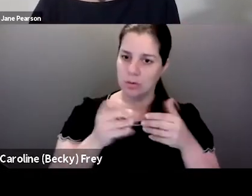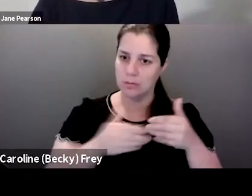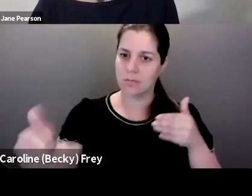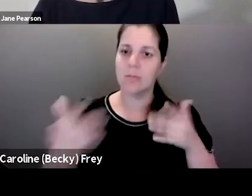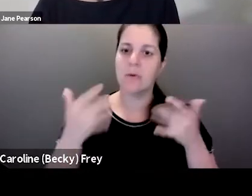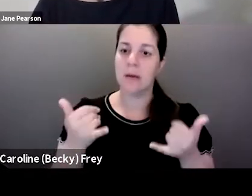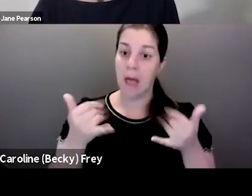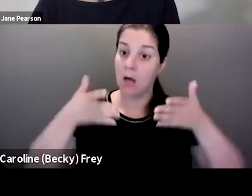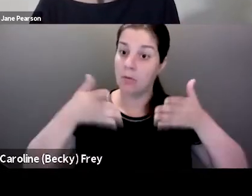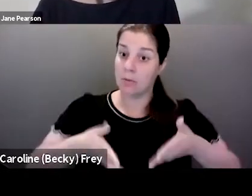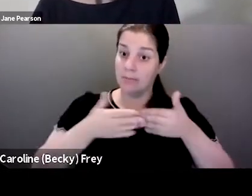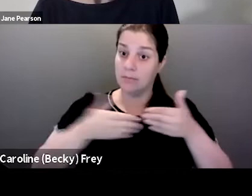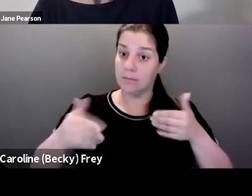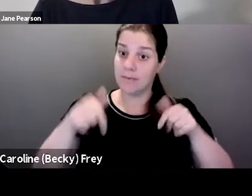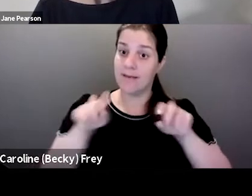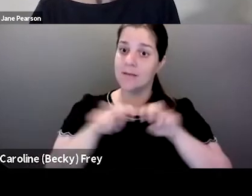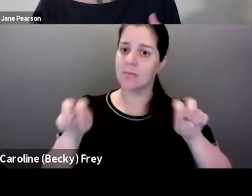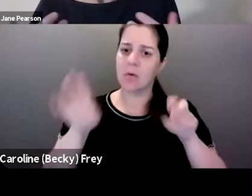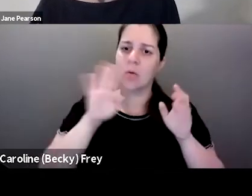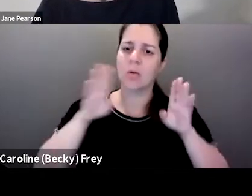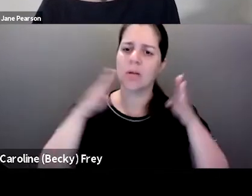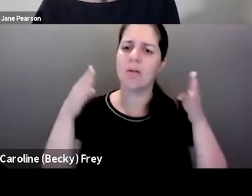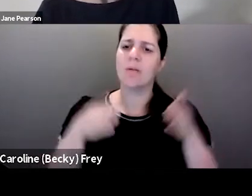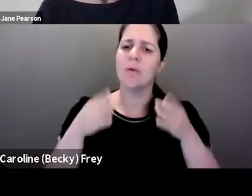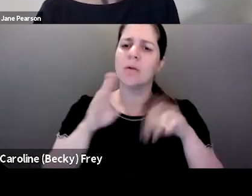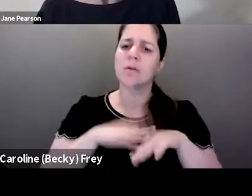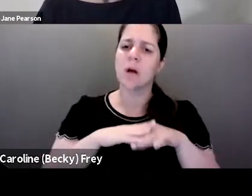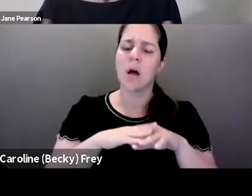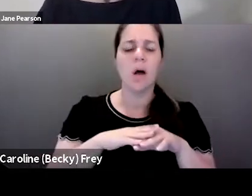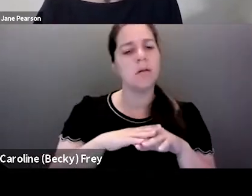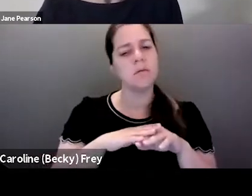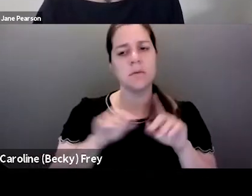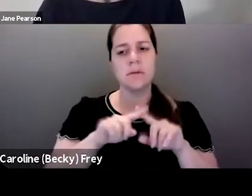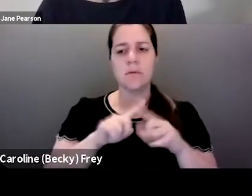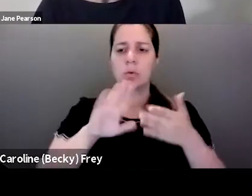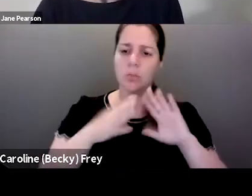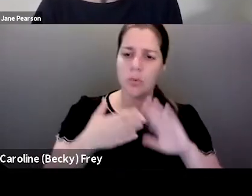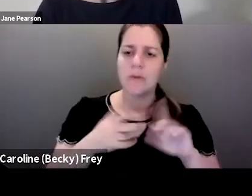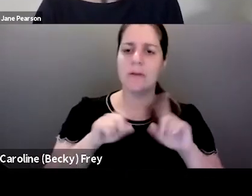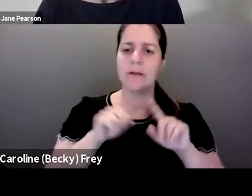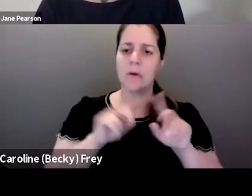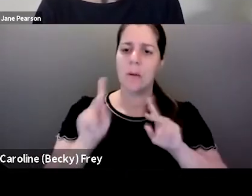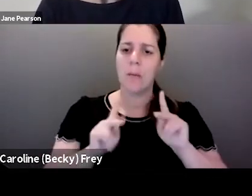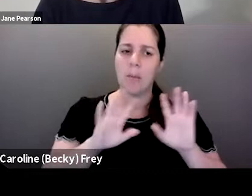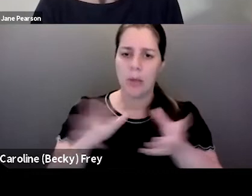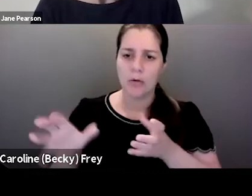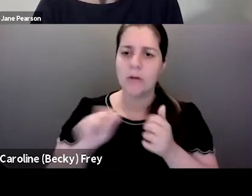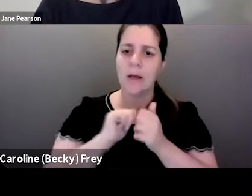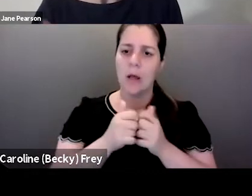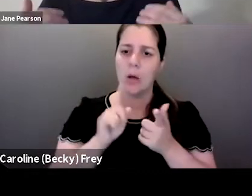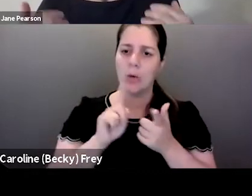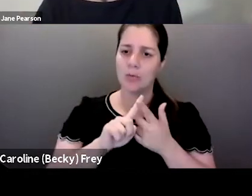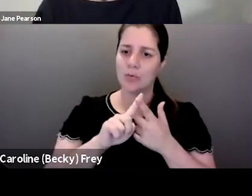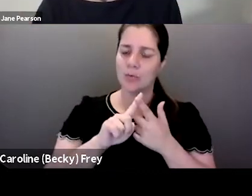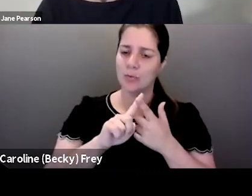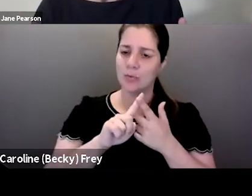some communities or underserved populations and can provide some suggestions about how to make this, how to kind of reach Vic's dream here